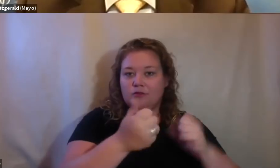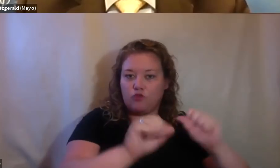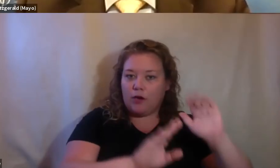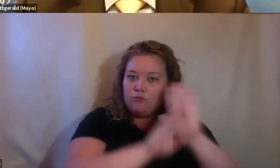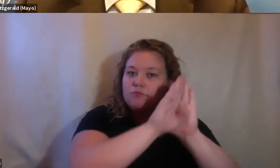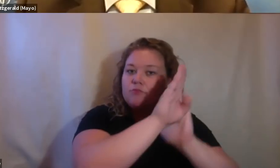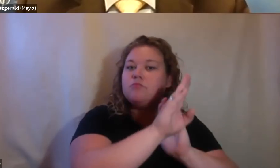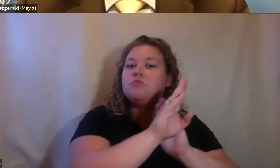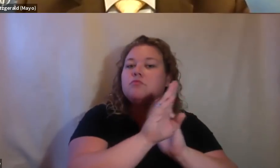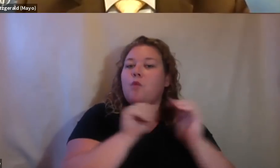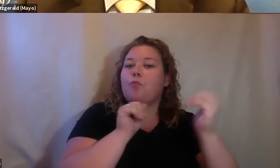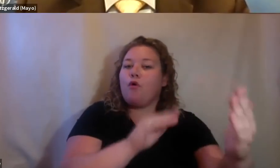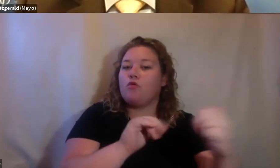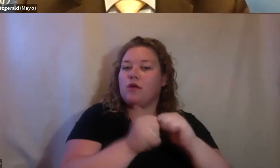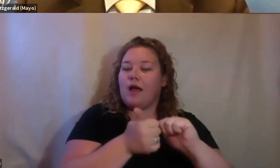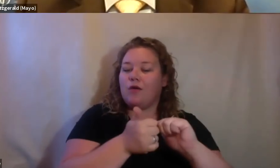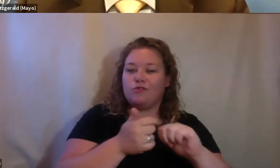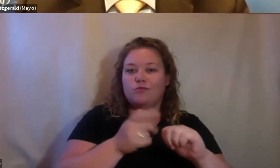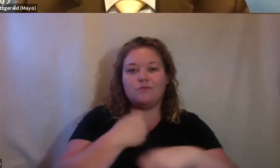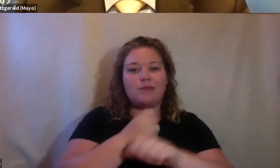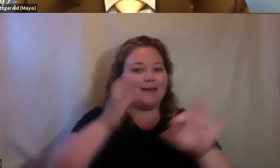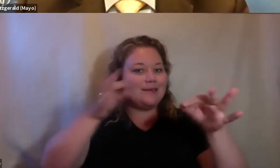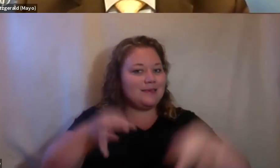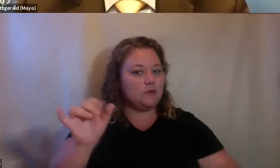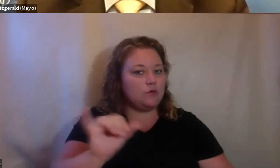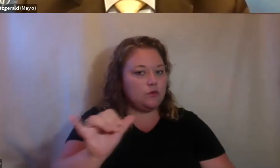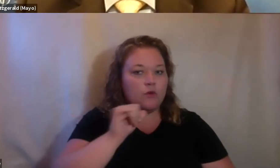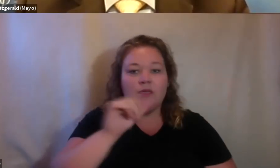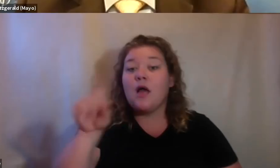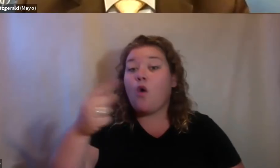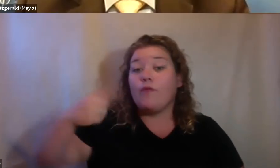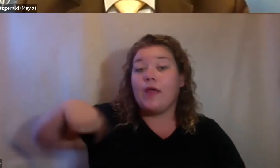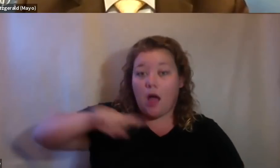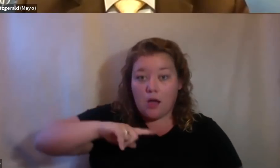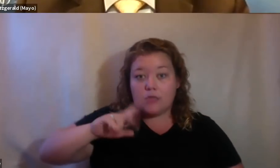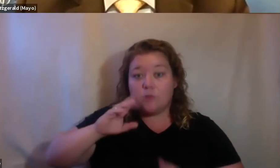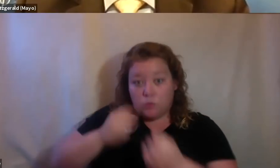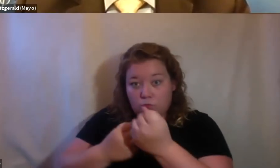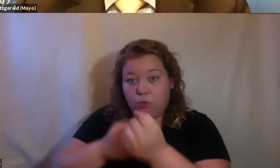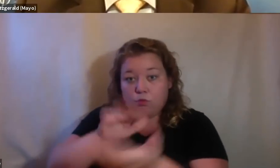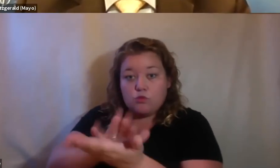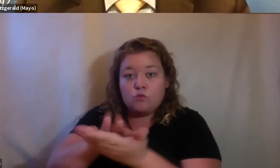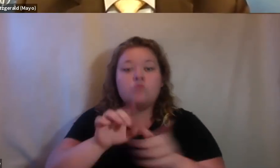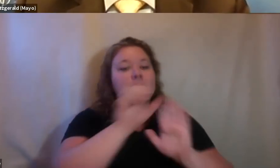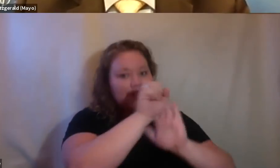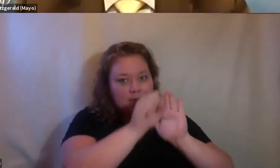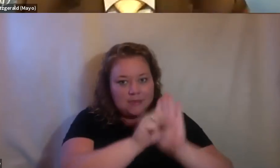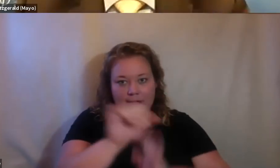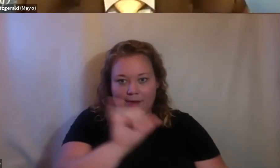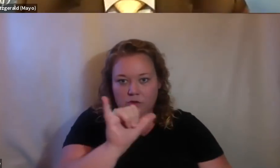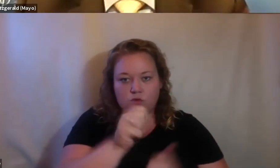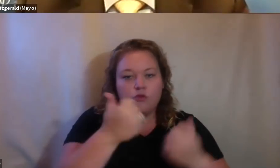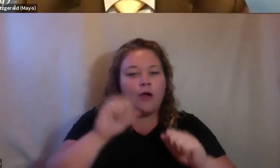that as well. So it isn't just the collaborative and the tool that we have that will support the schools. Additionally, I